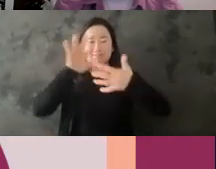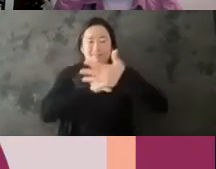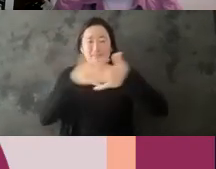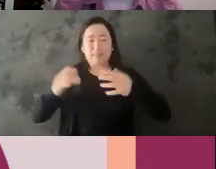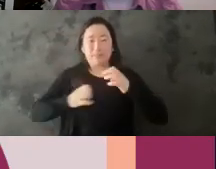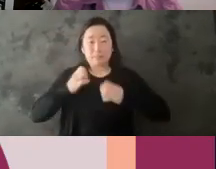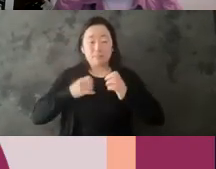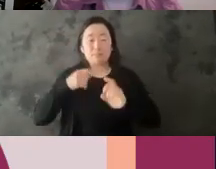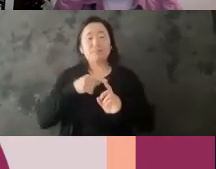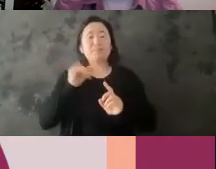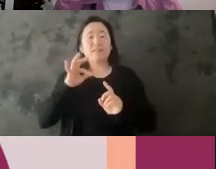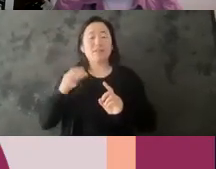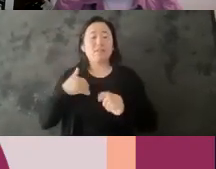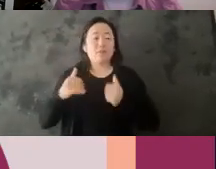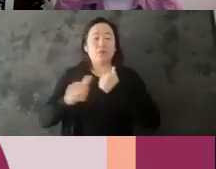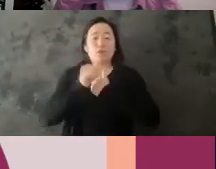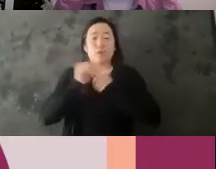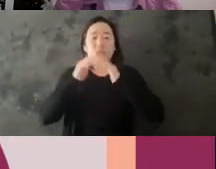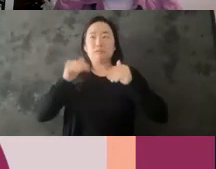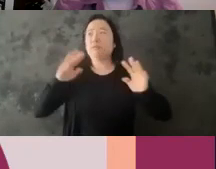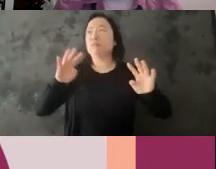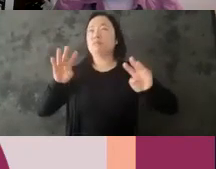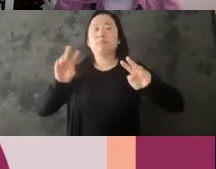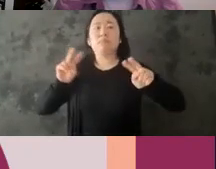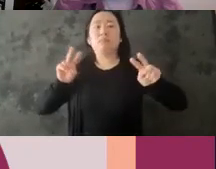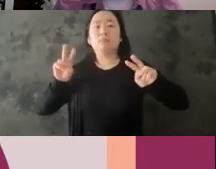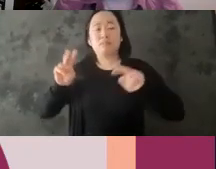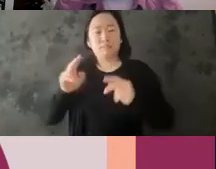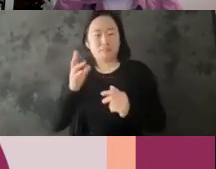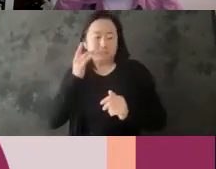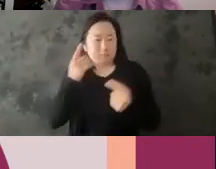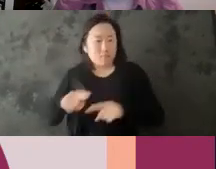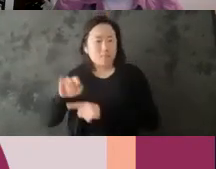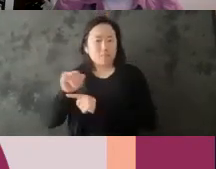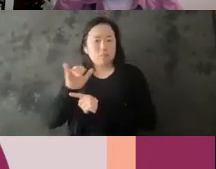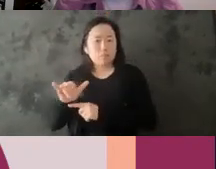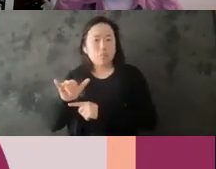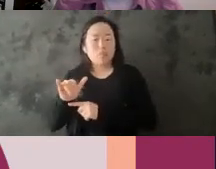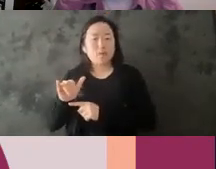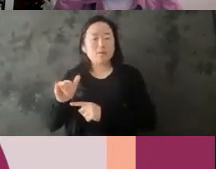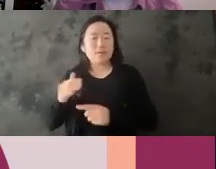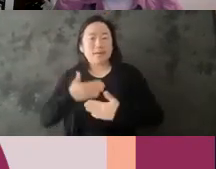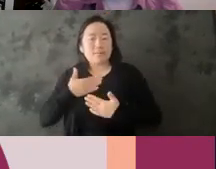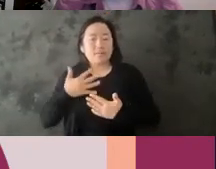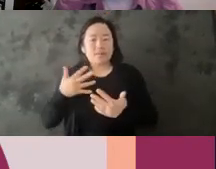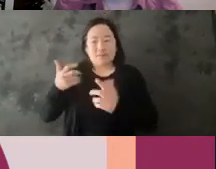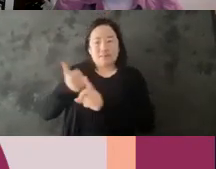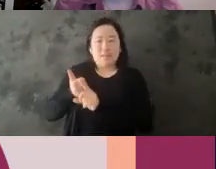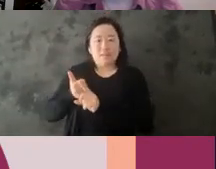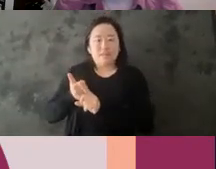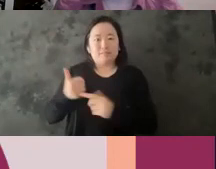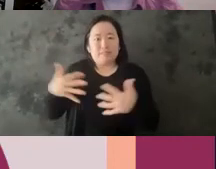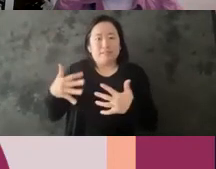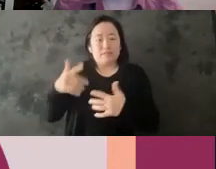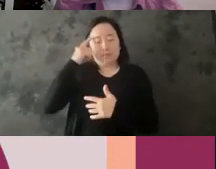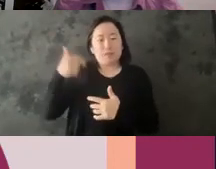is overactive, that's when experiencing joy can feel really scary, because that might mean our guard is down and something bad can happen because we're